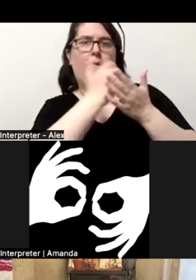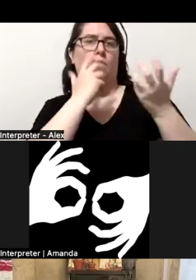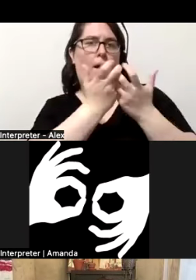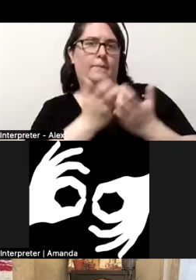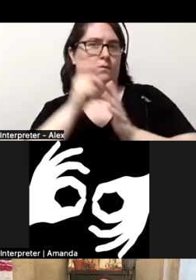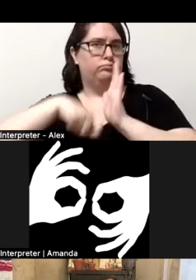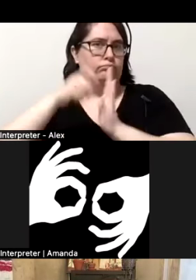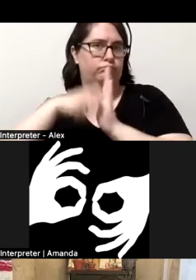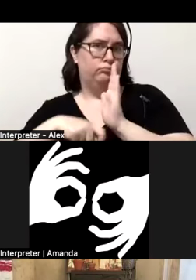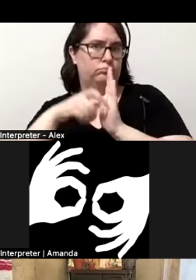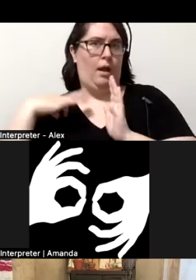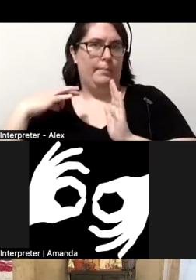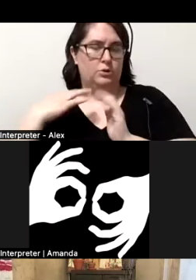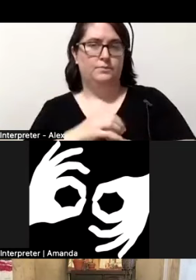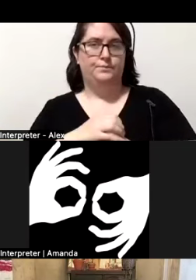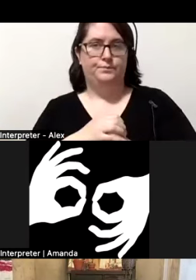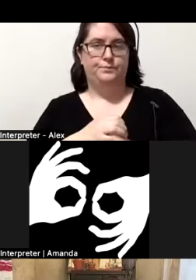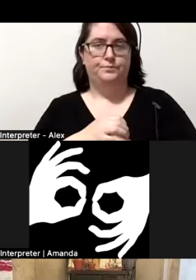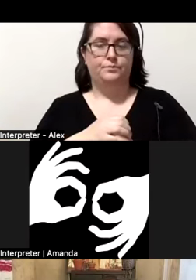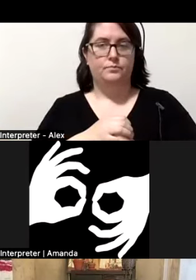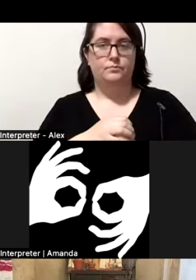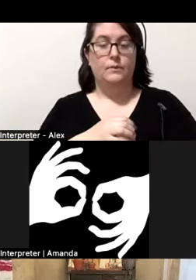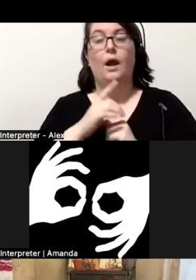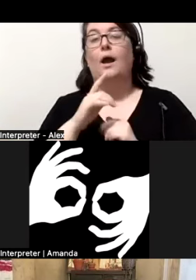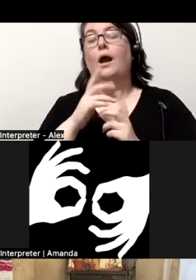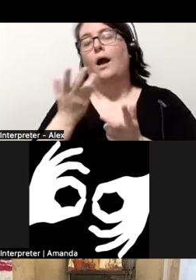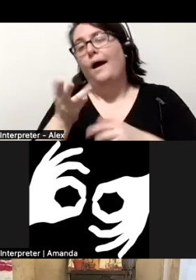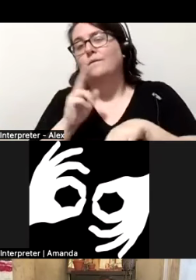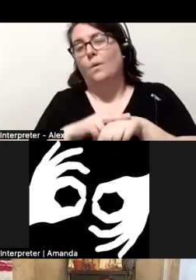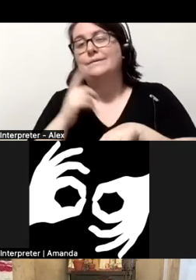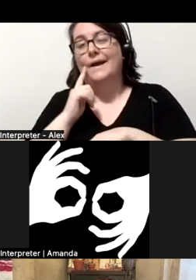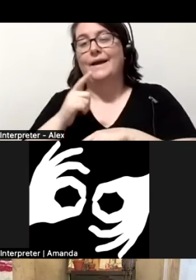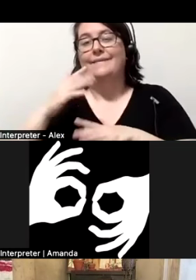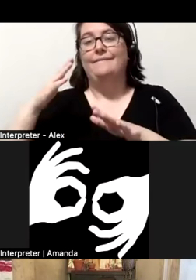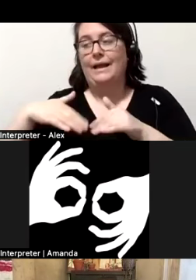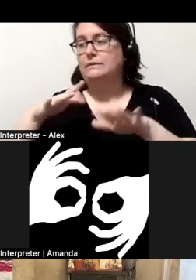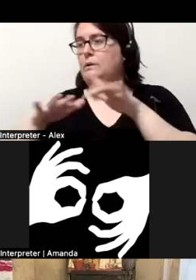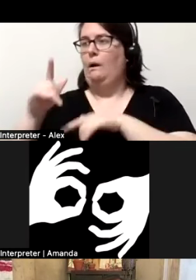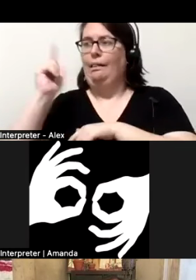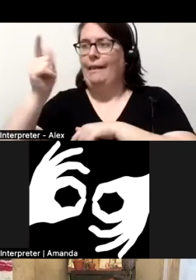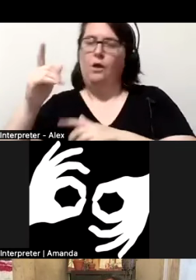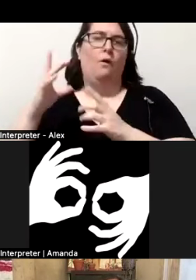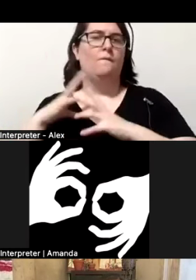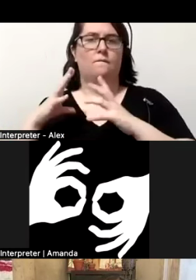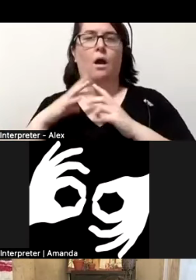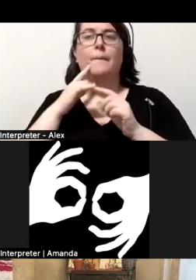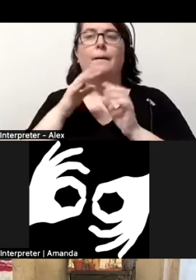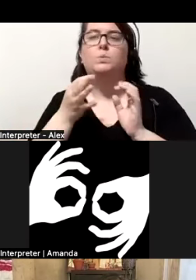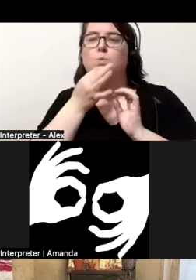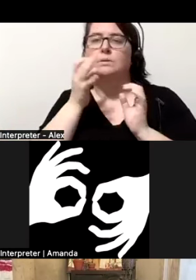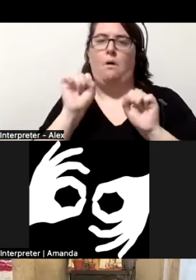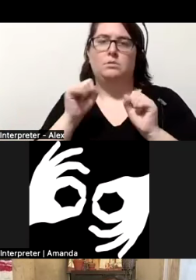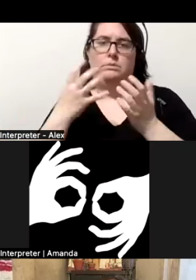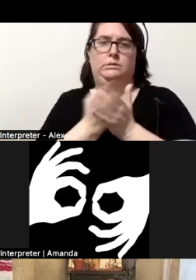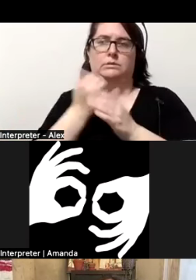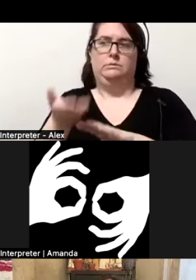application. Of course, we will consider accommodations requests at any point in the process, but just because some things take